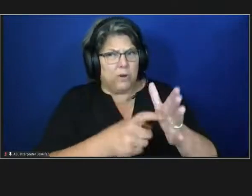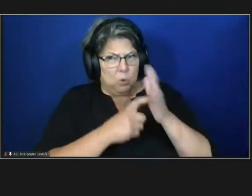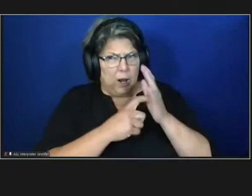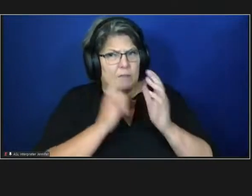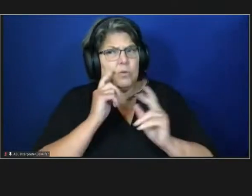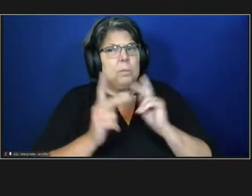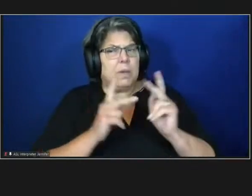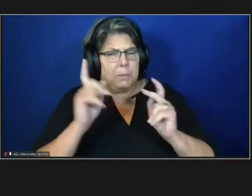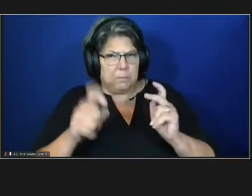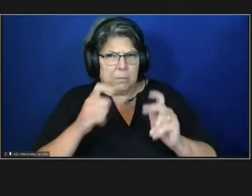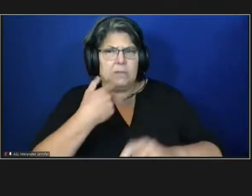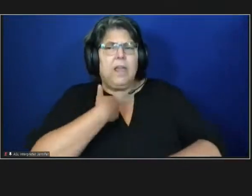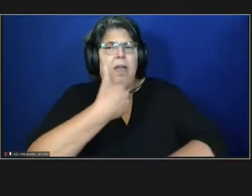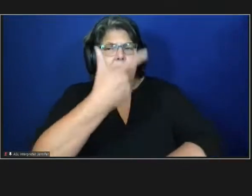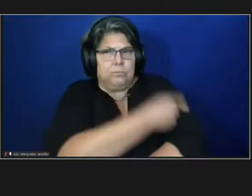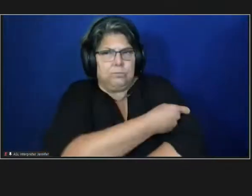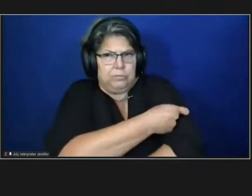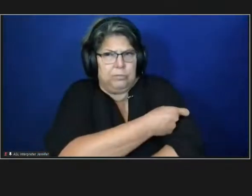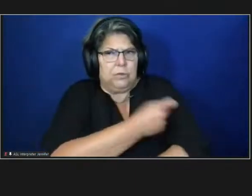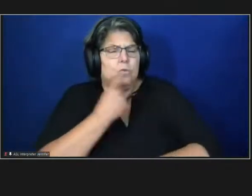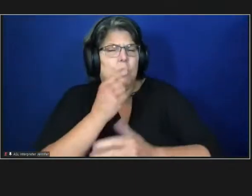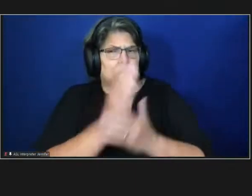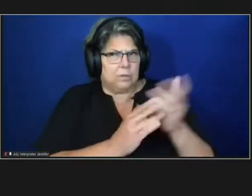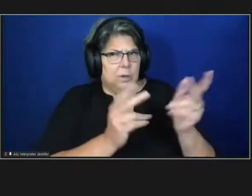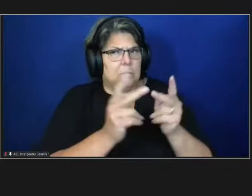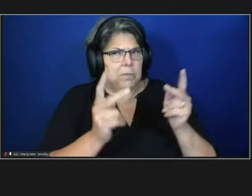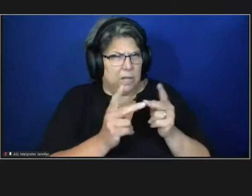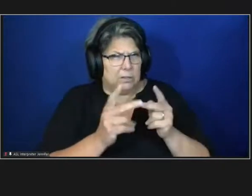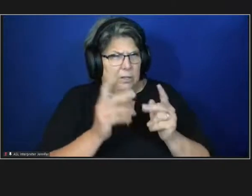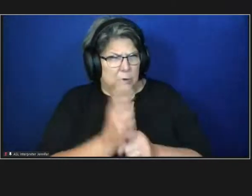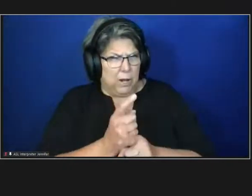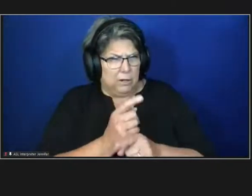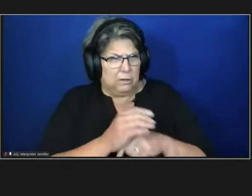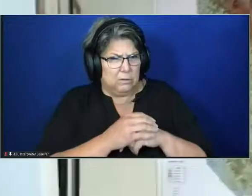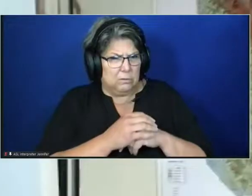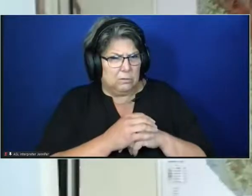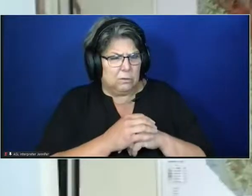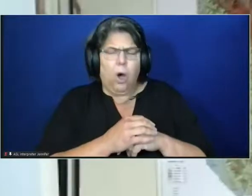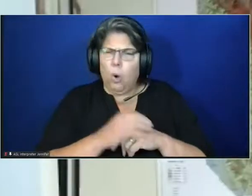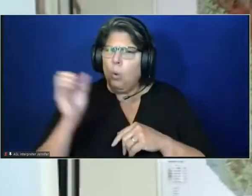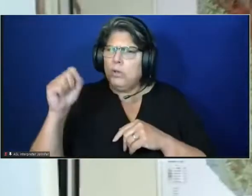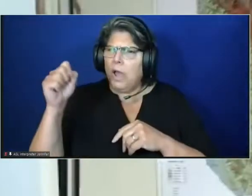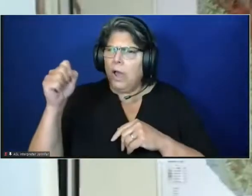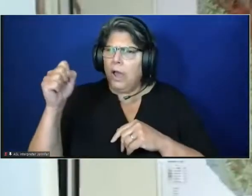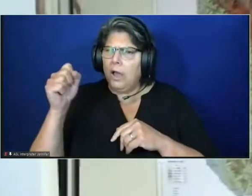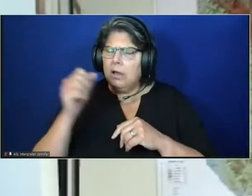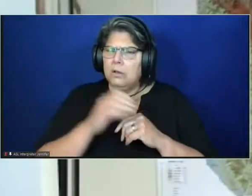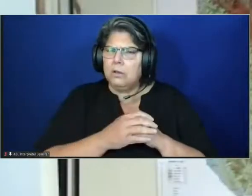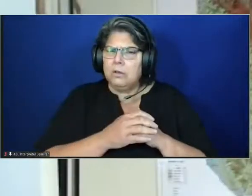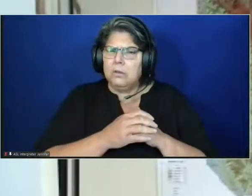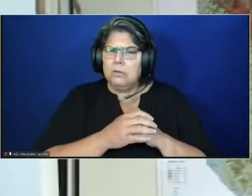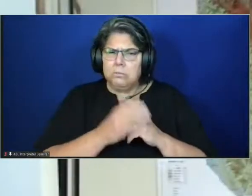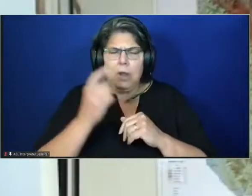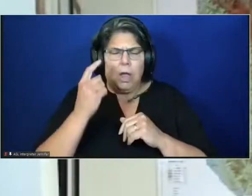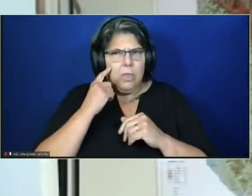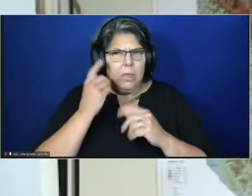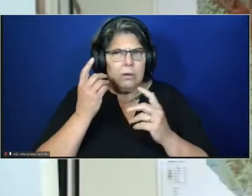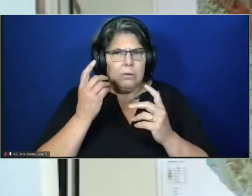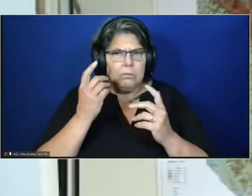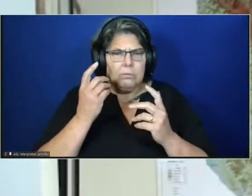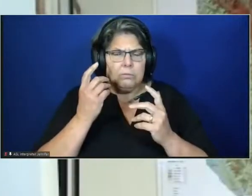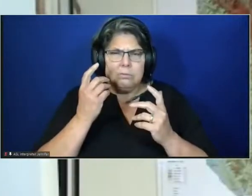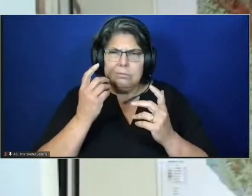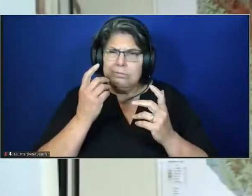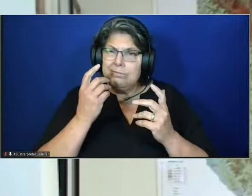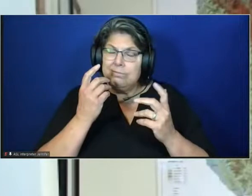requirements in certain environments moving forward as well, probably, right? Oh, yeah. I think that's going to be, as we've